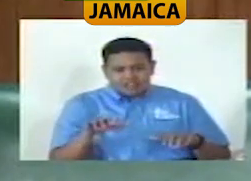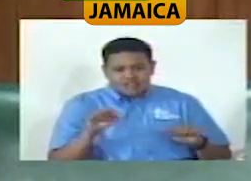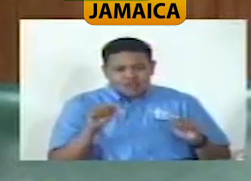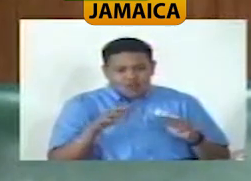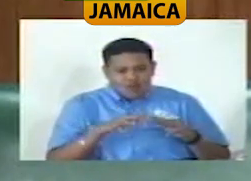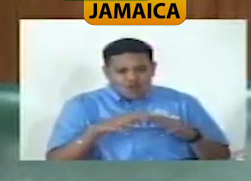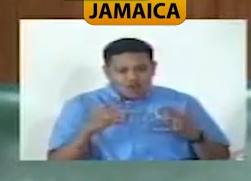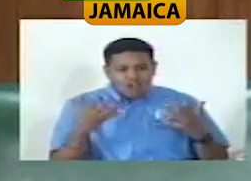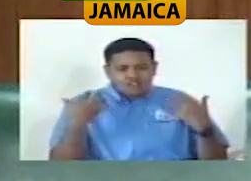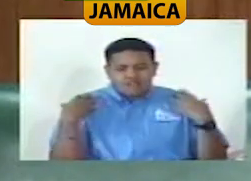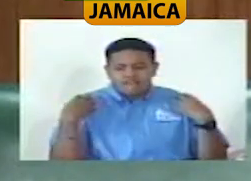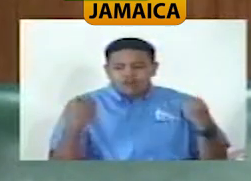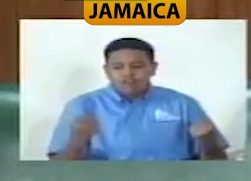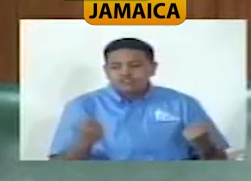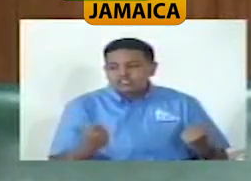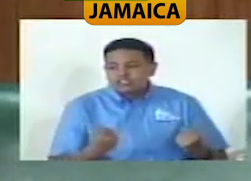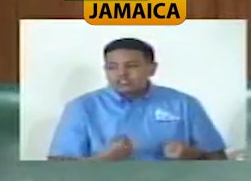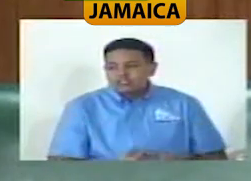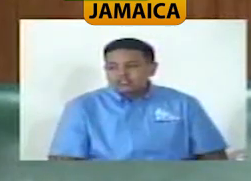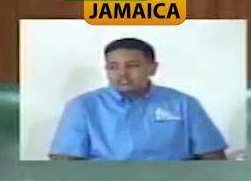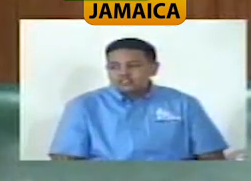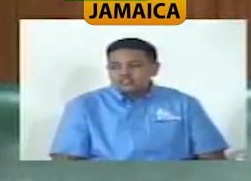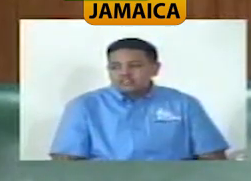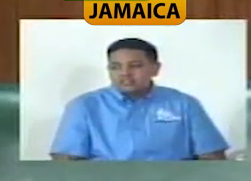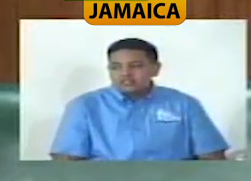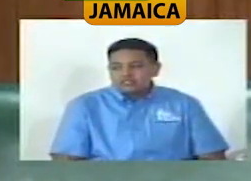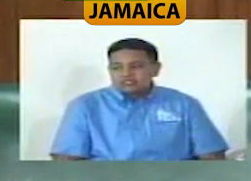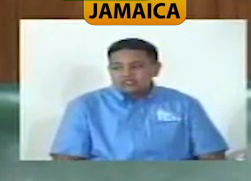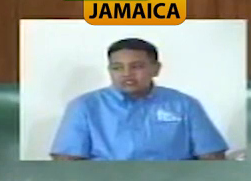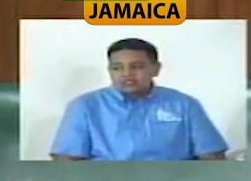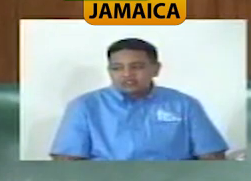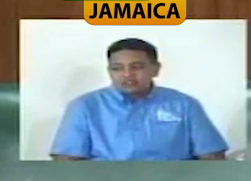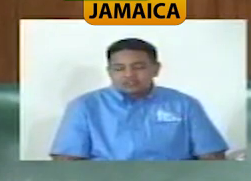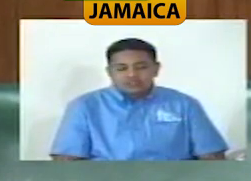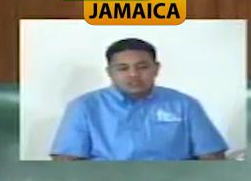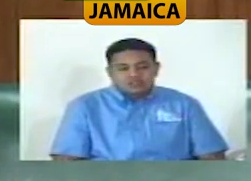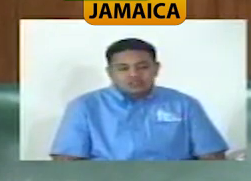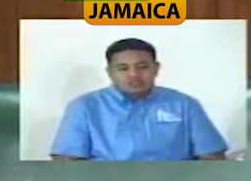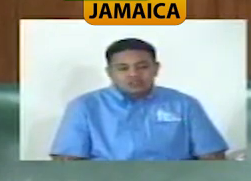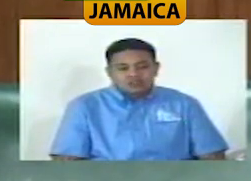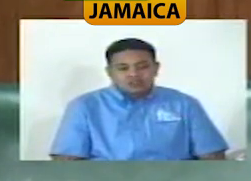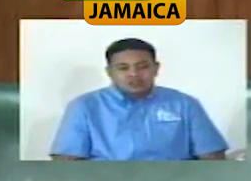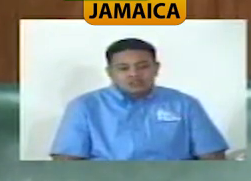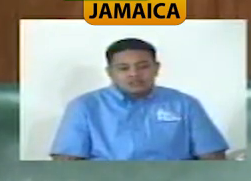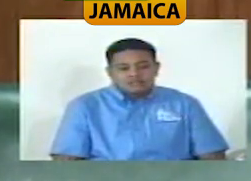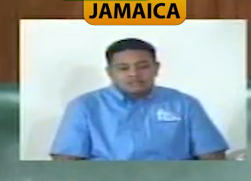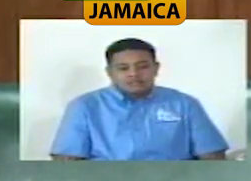lot of courage. Took a lot of courage.